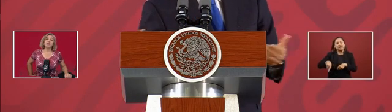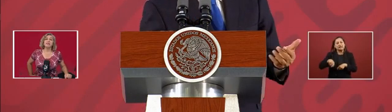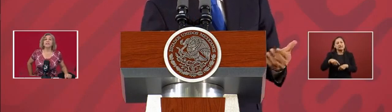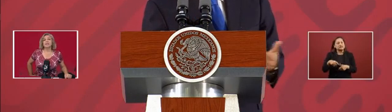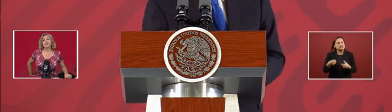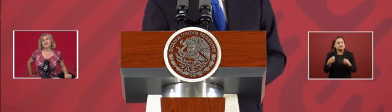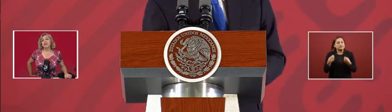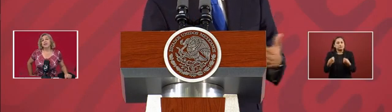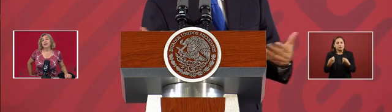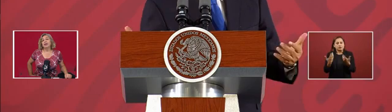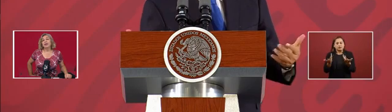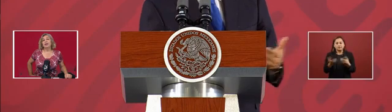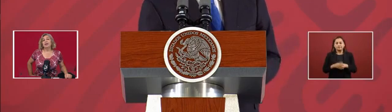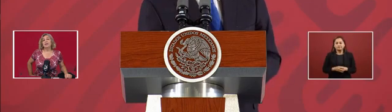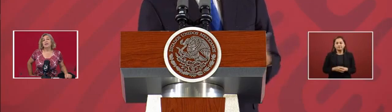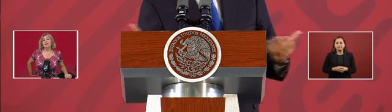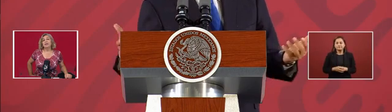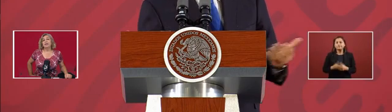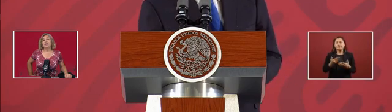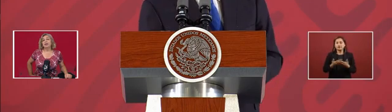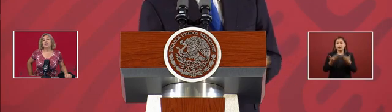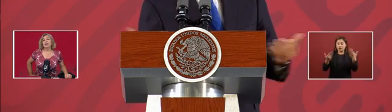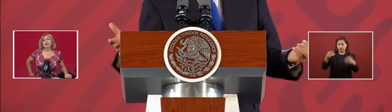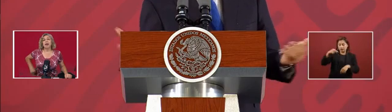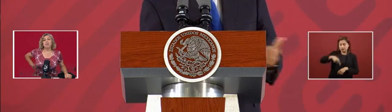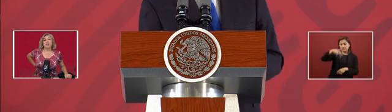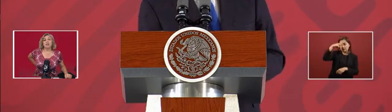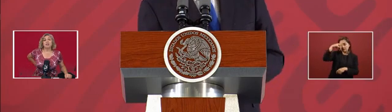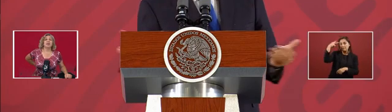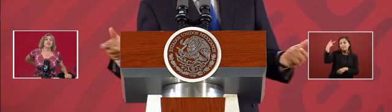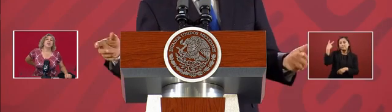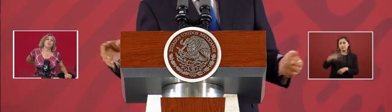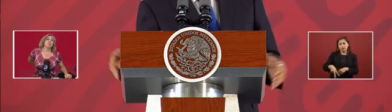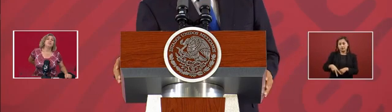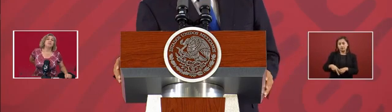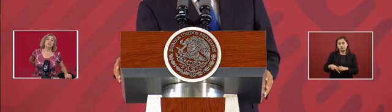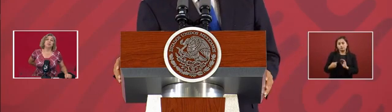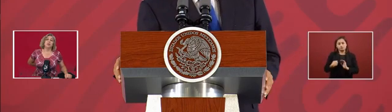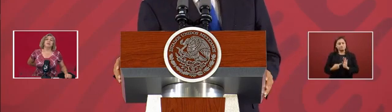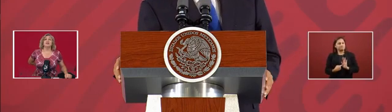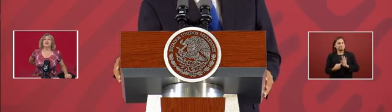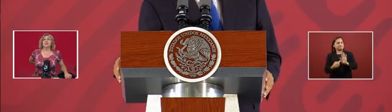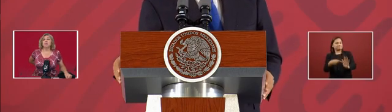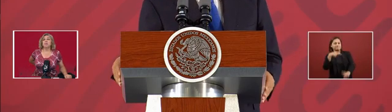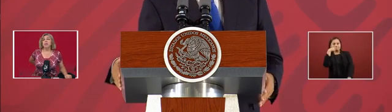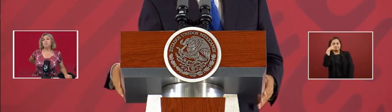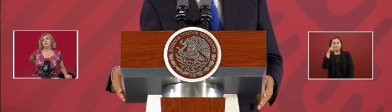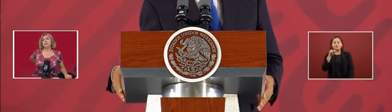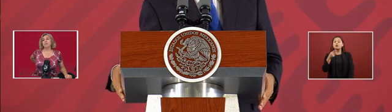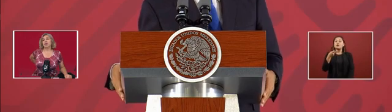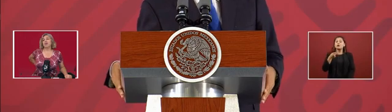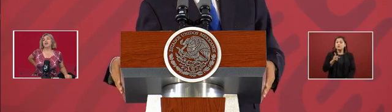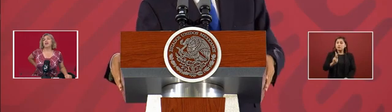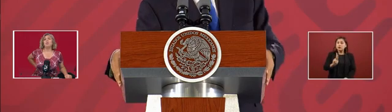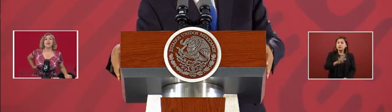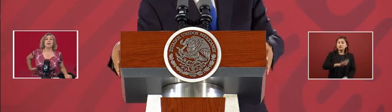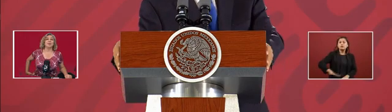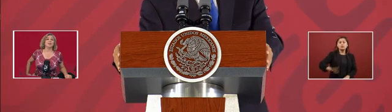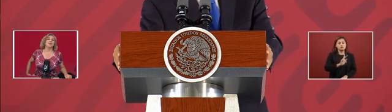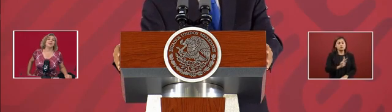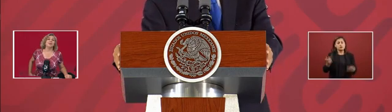to be por iniciativa de due los to the ciudadanos initiative of the y, citizens desde luego, de manera